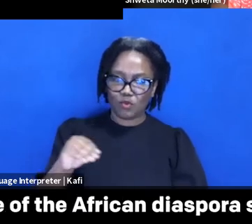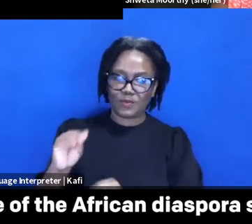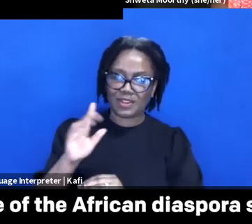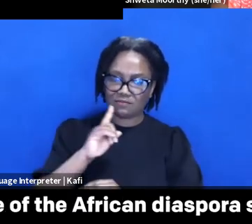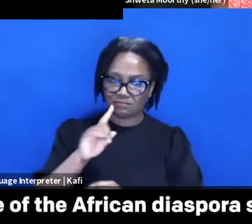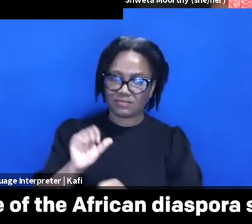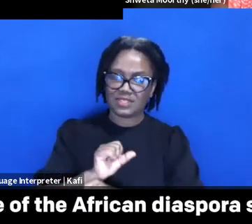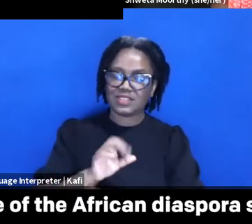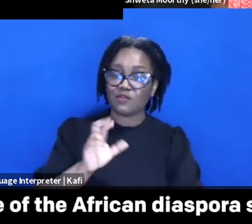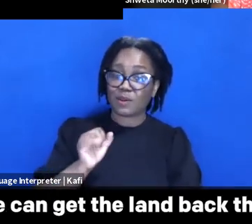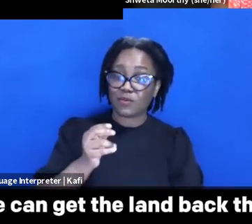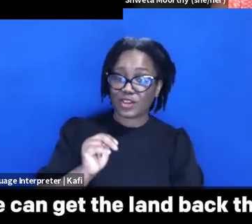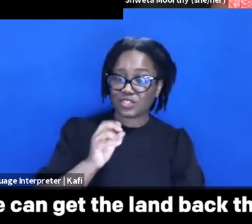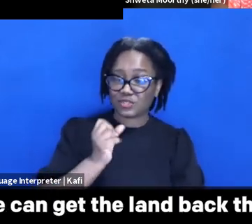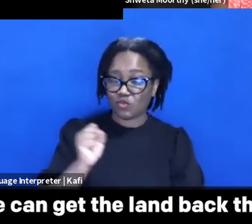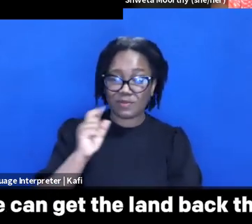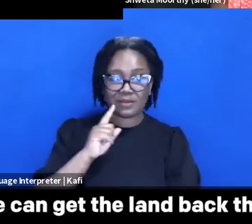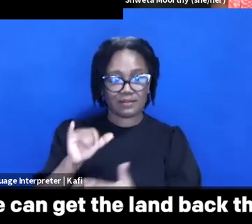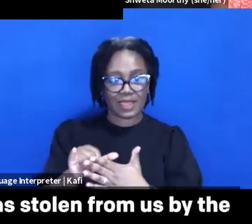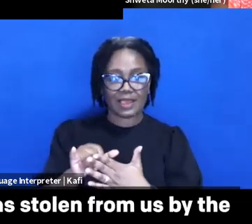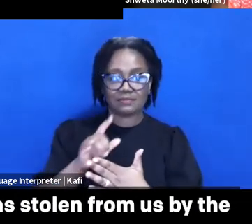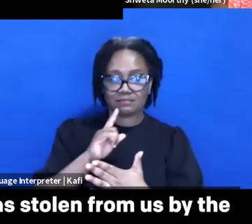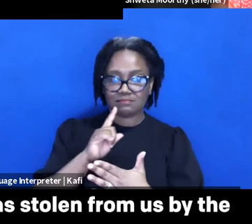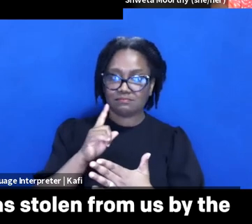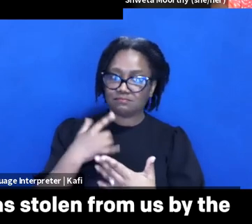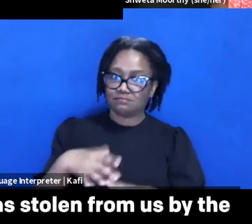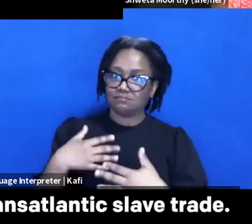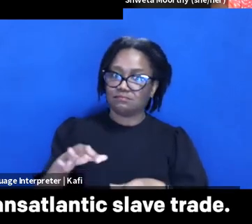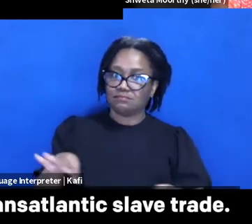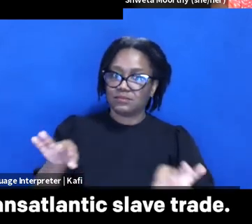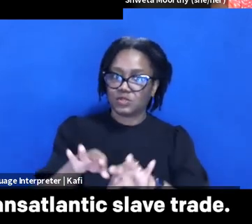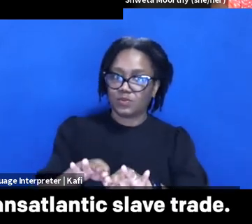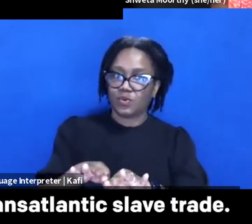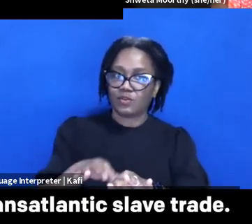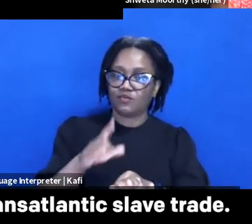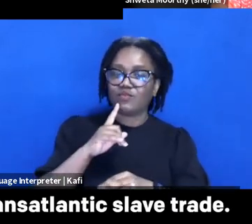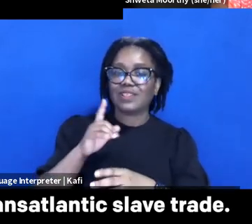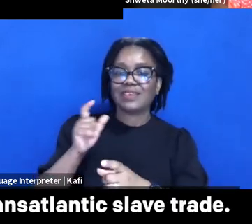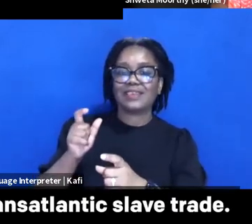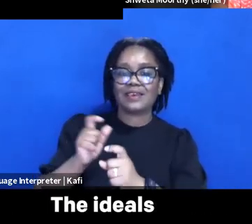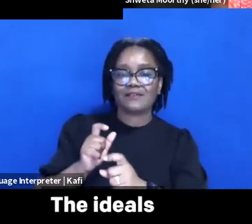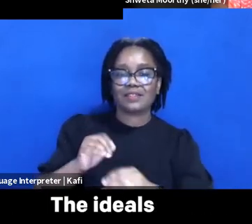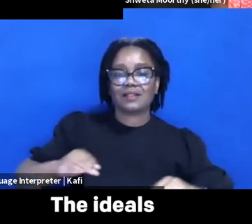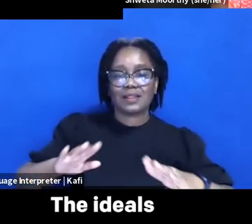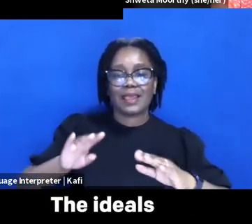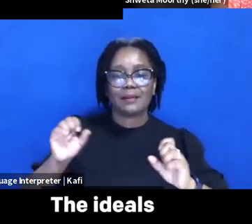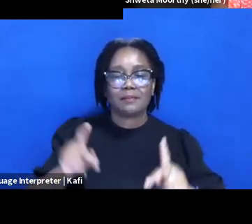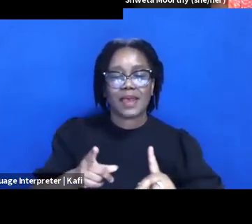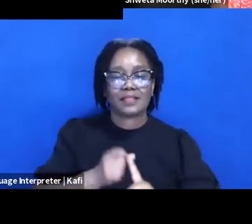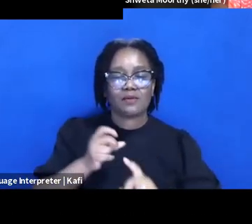people of the African diaspora so that we can get the land back that was stolen from us by the transatlantic slave trade. The